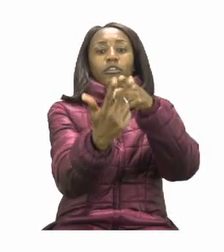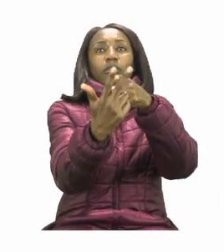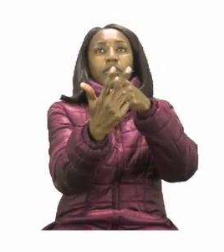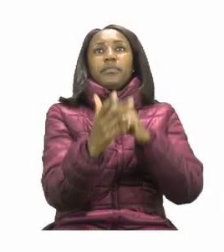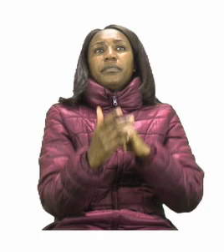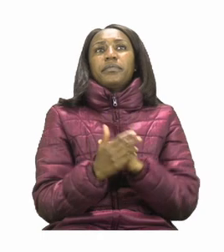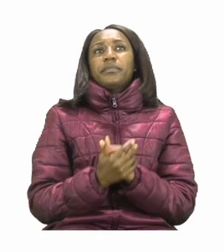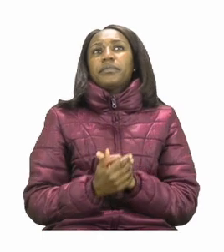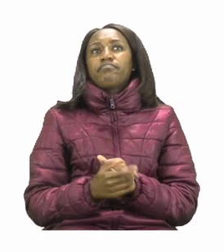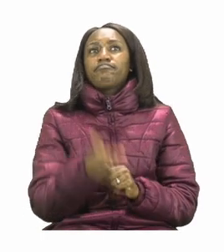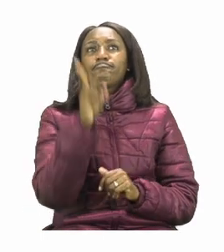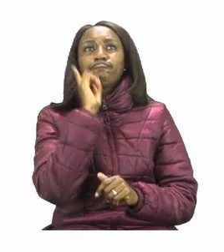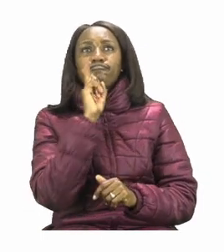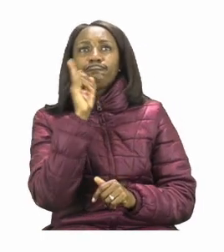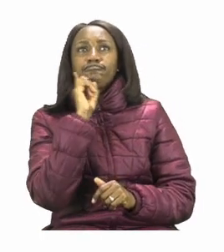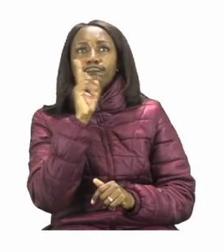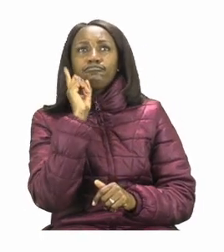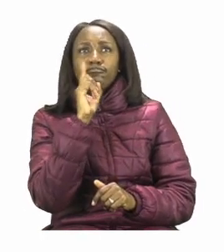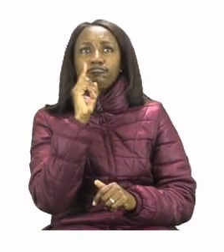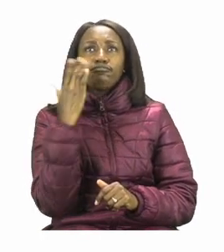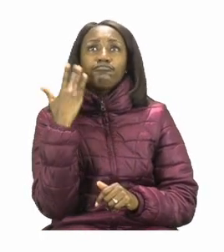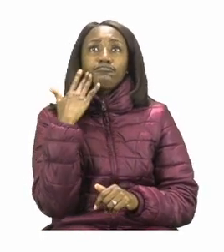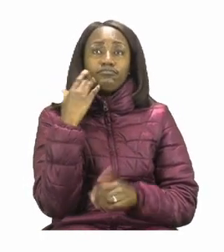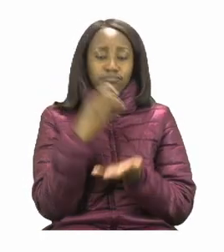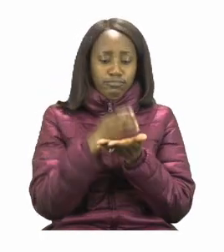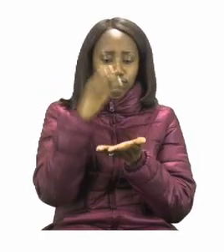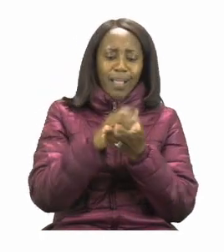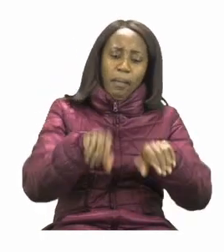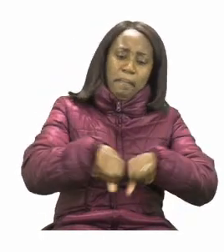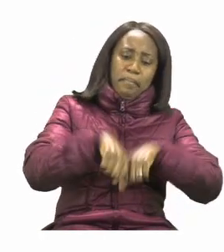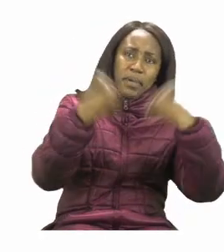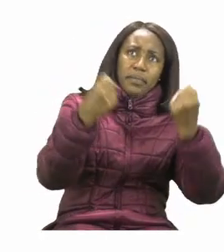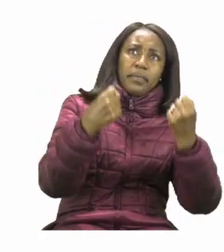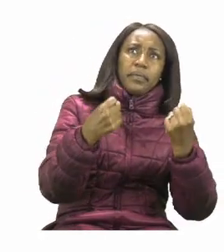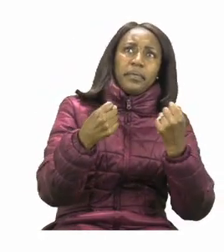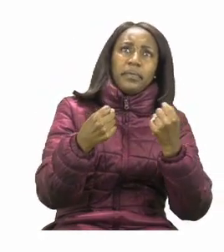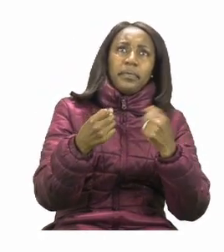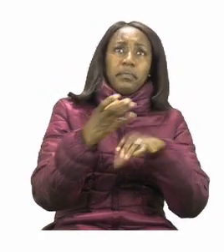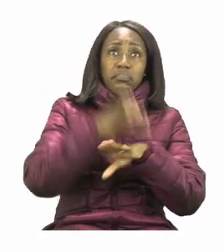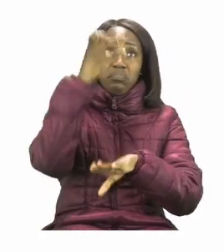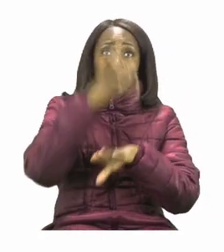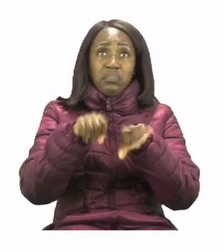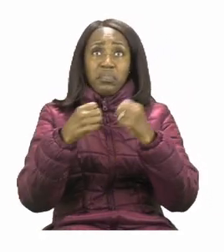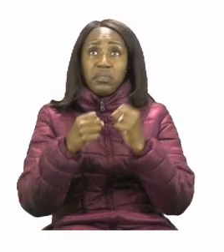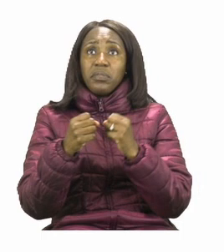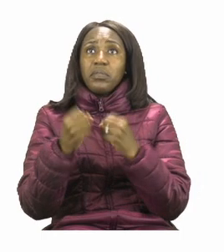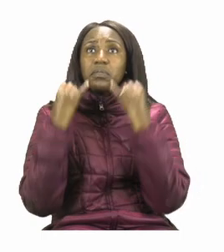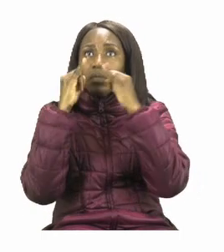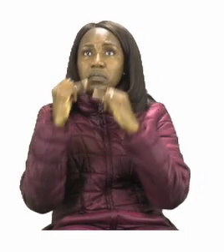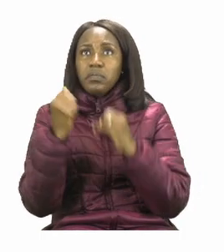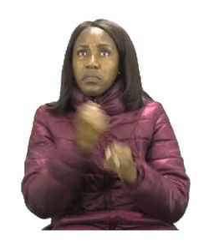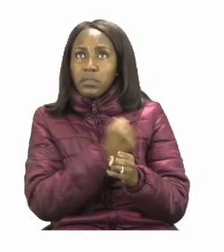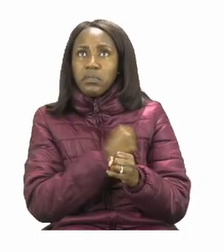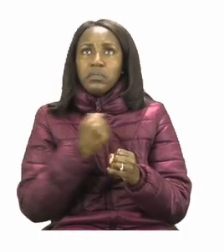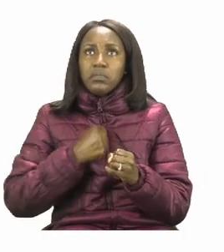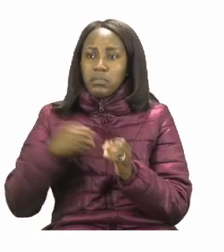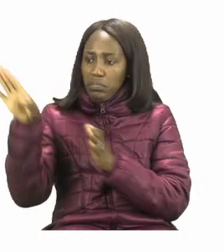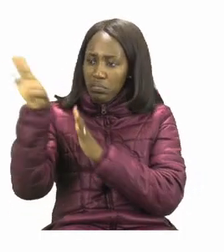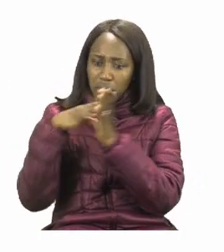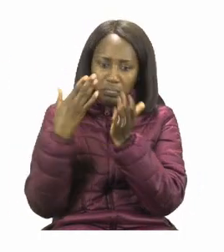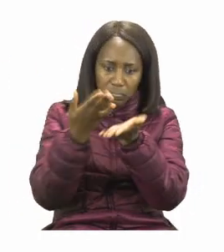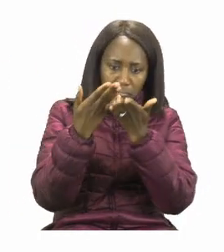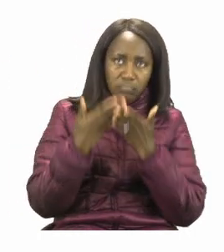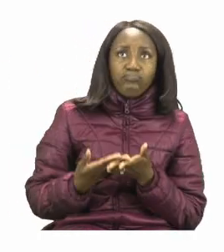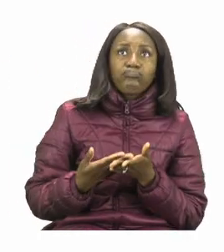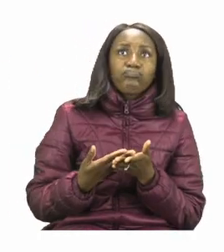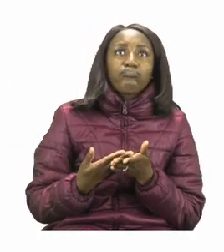Be careful when glass breaks. Call an adult to come and help you